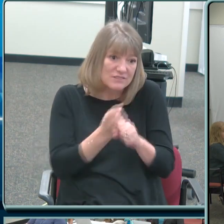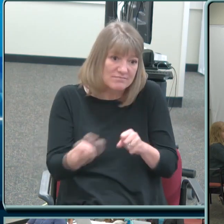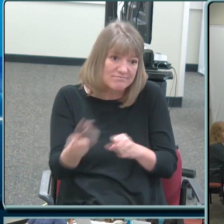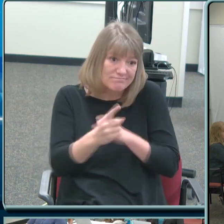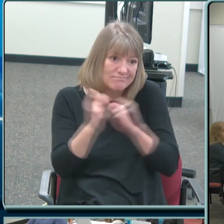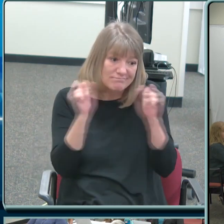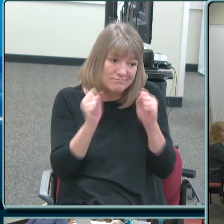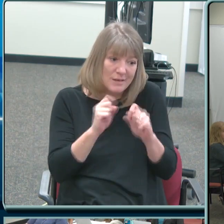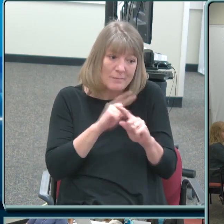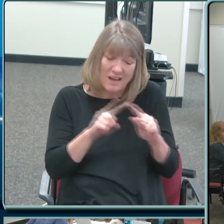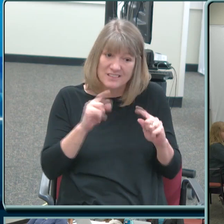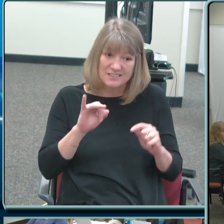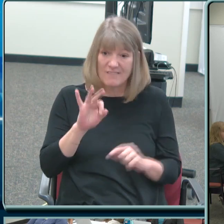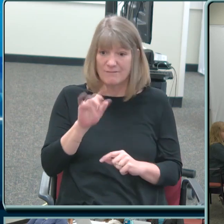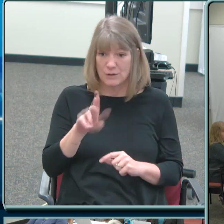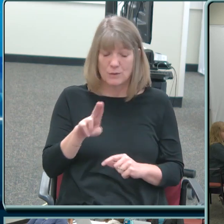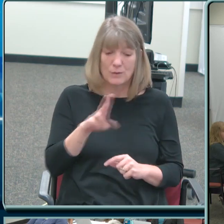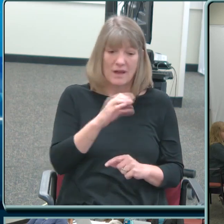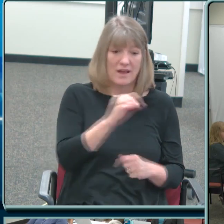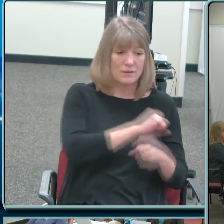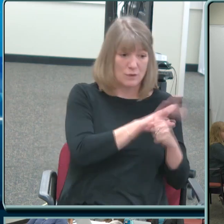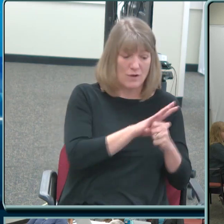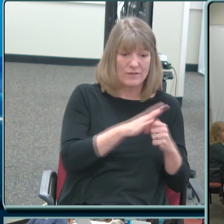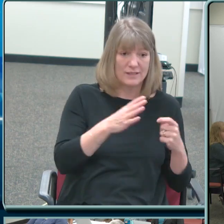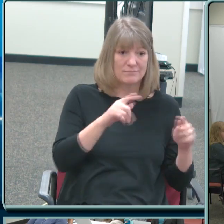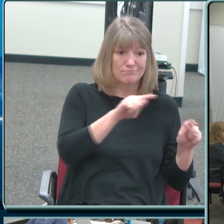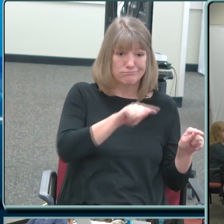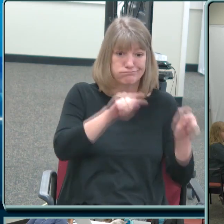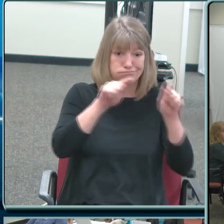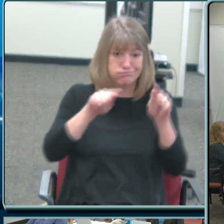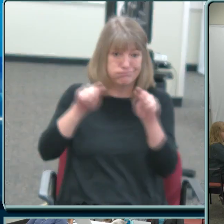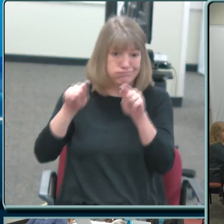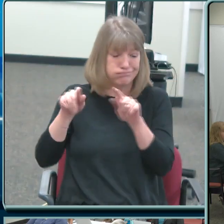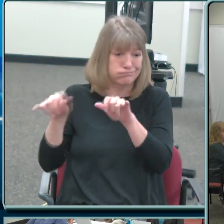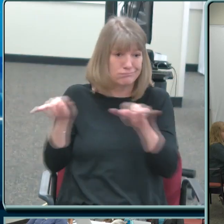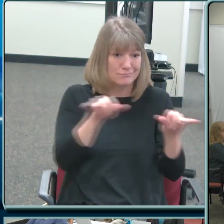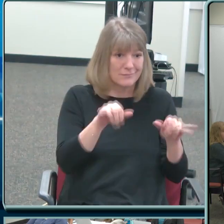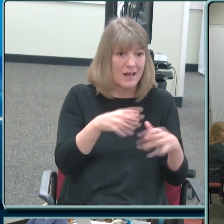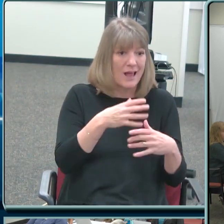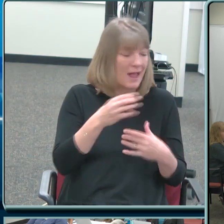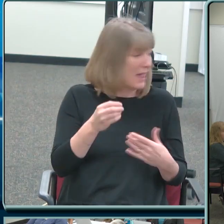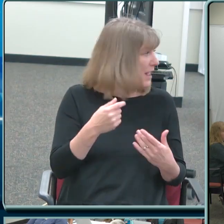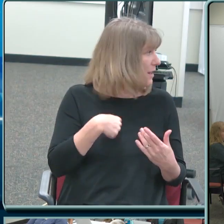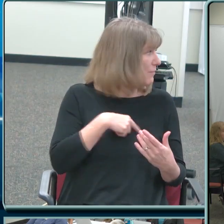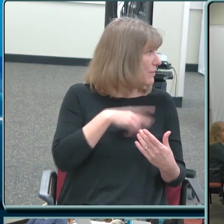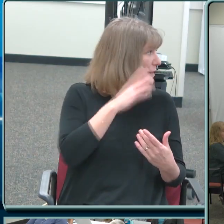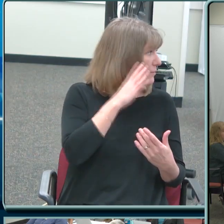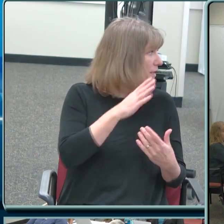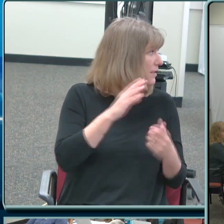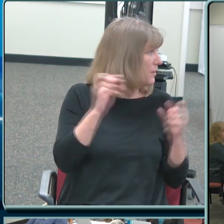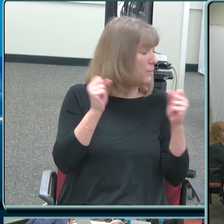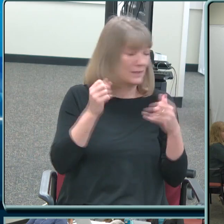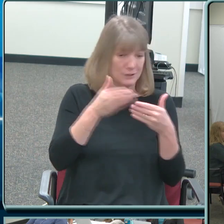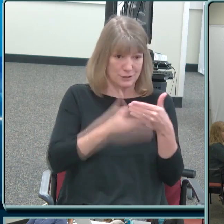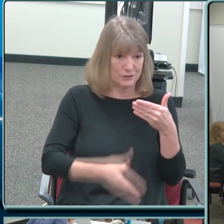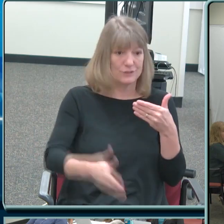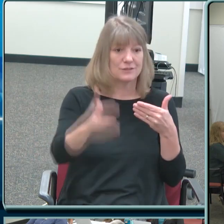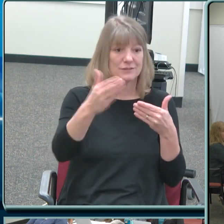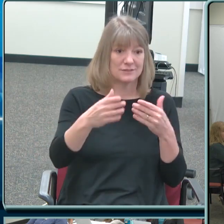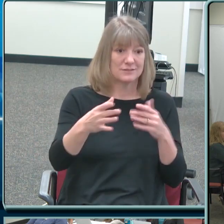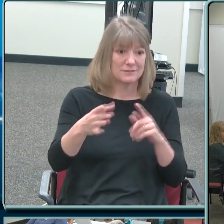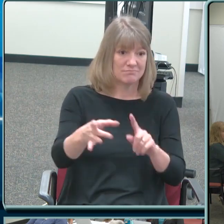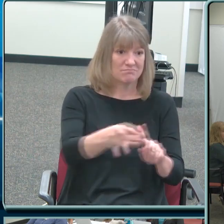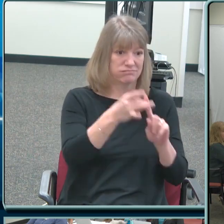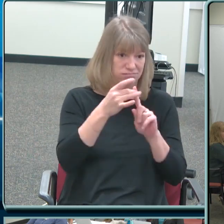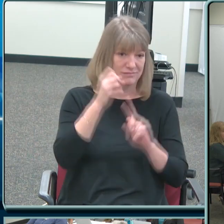sort of had a head-to-head flu and COVID season. Okay, we're paired up, added to the list of things that will circulate in the winter moving forward. So that's probably what we're